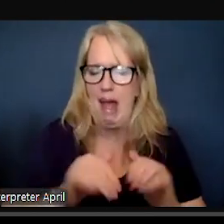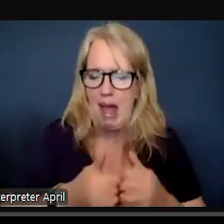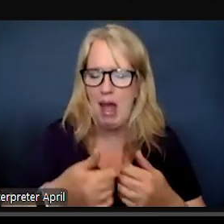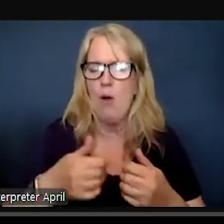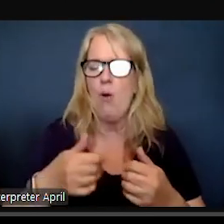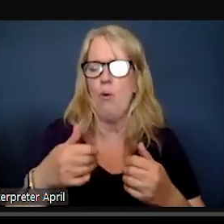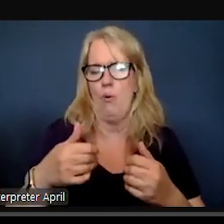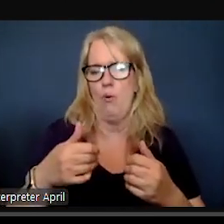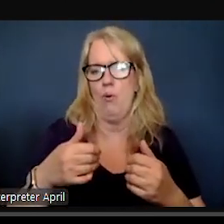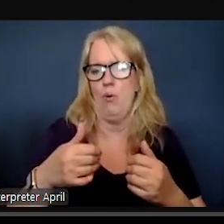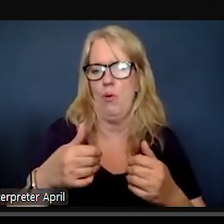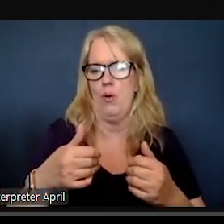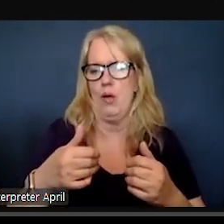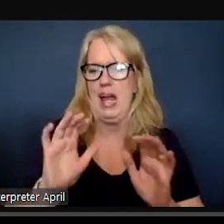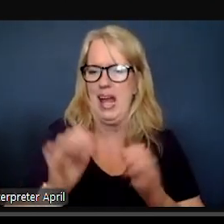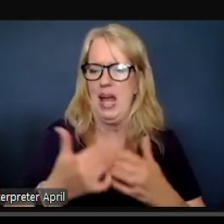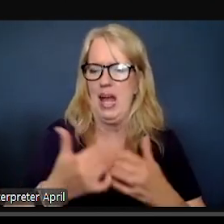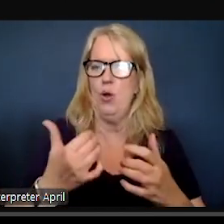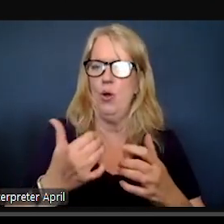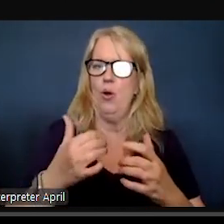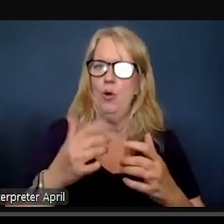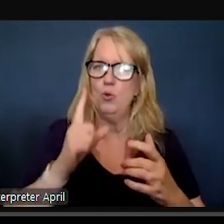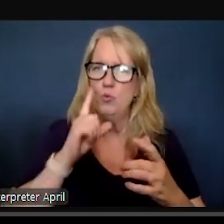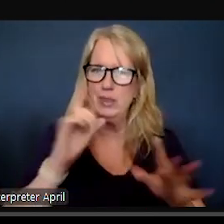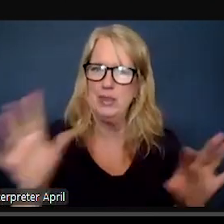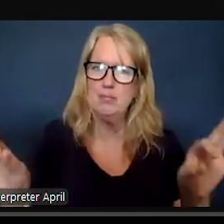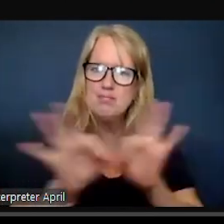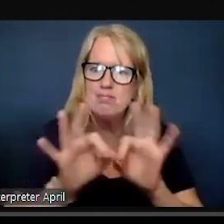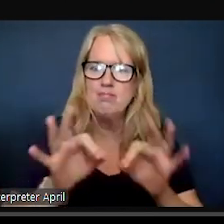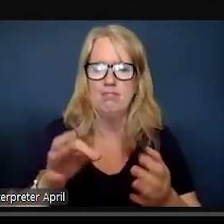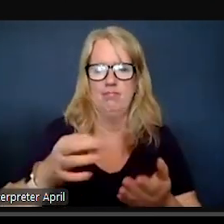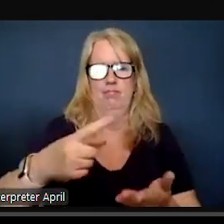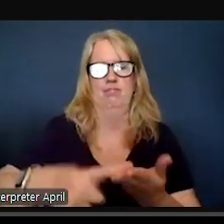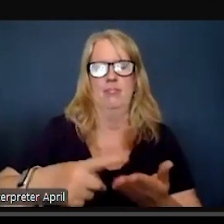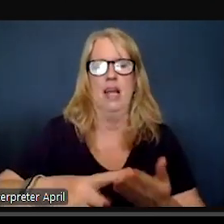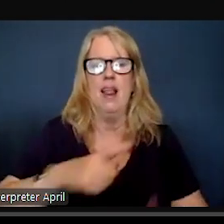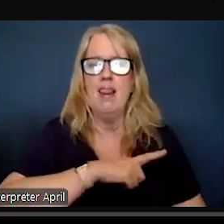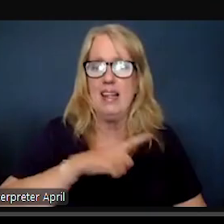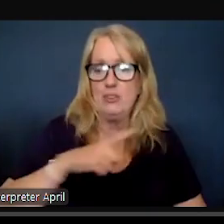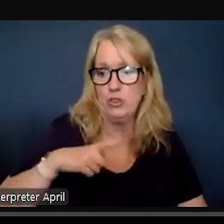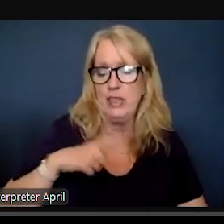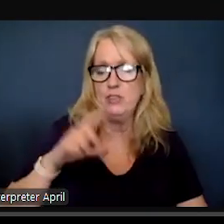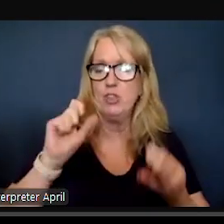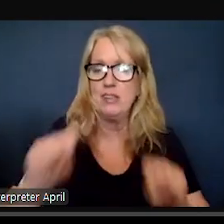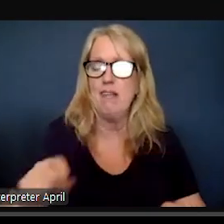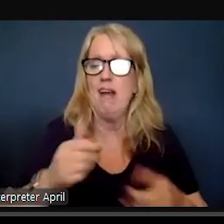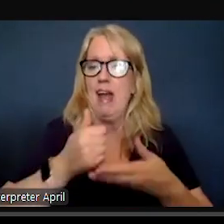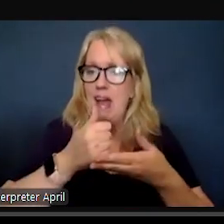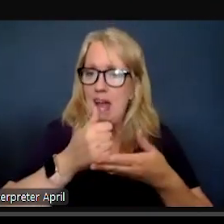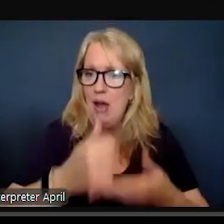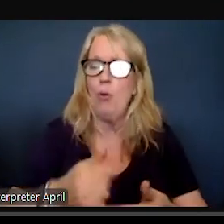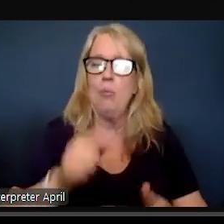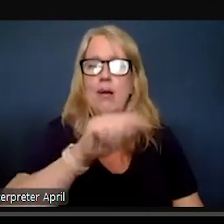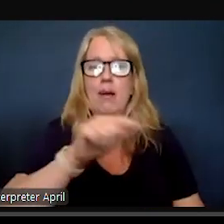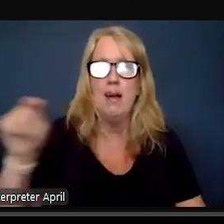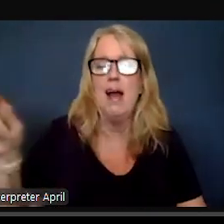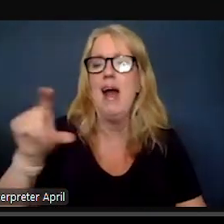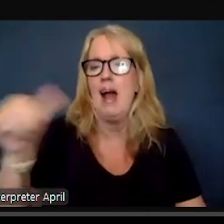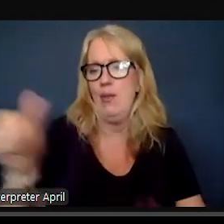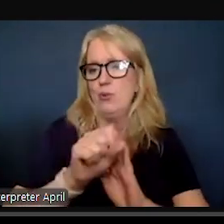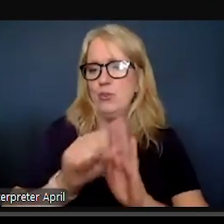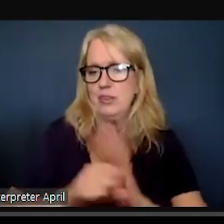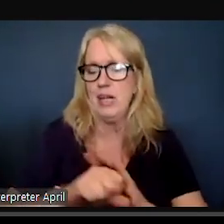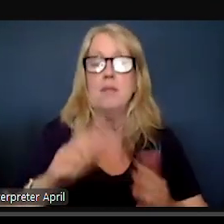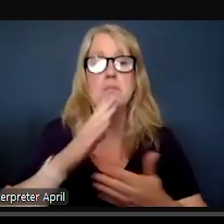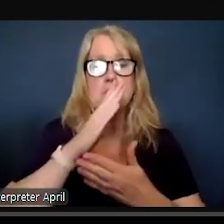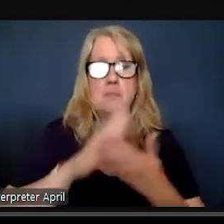how some turnkey legislation that could really help other states